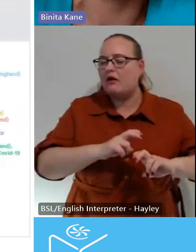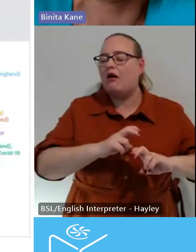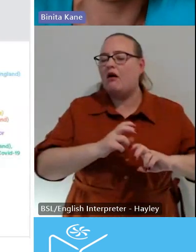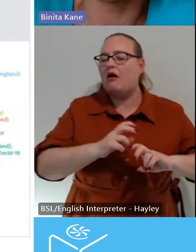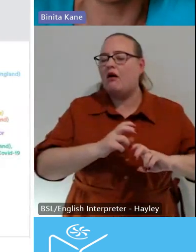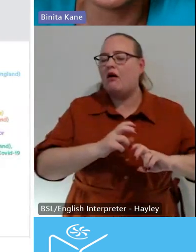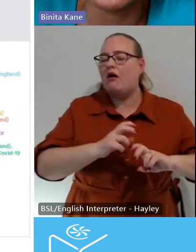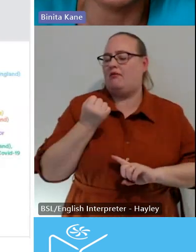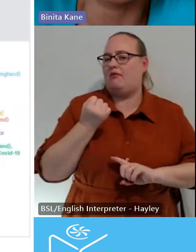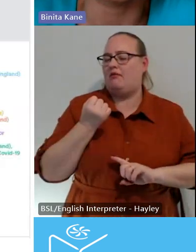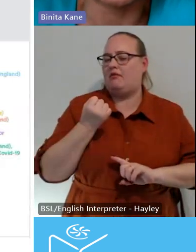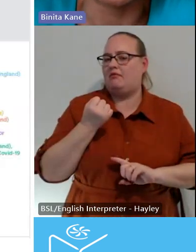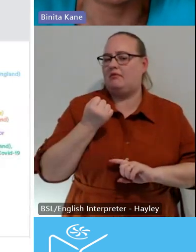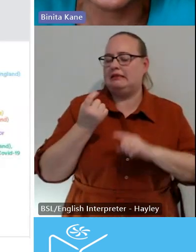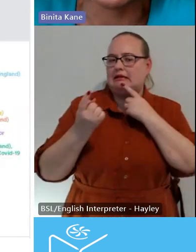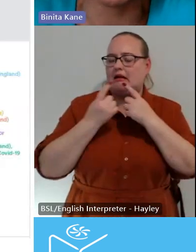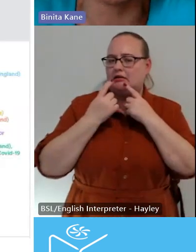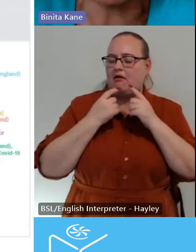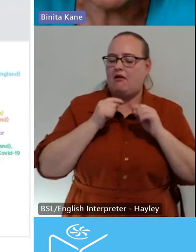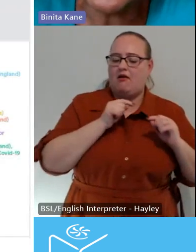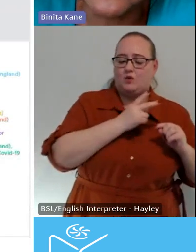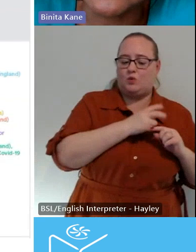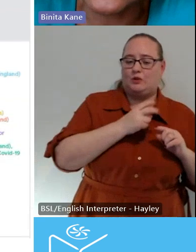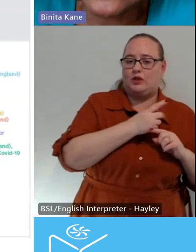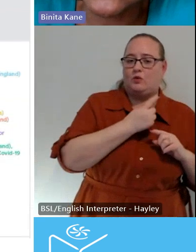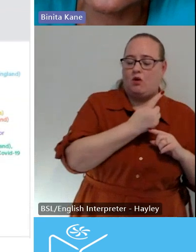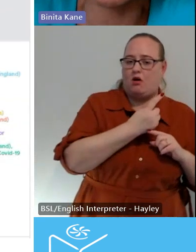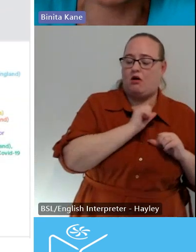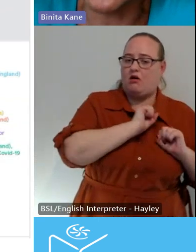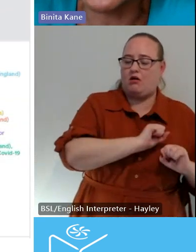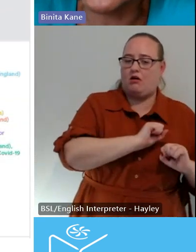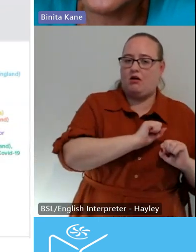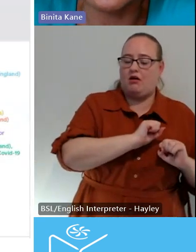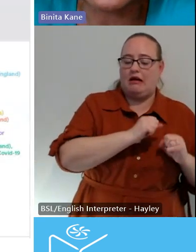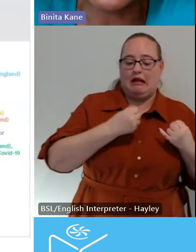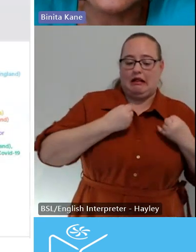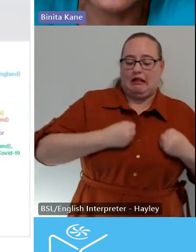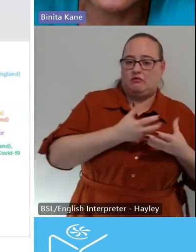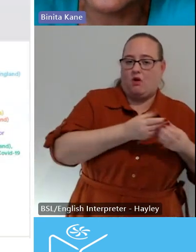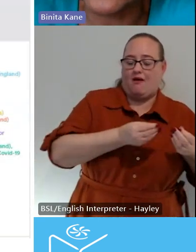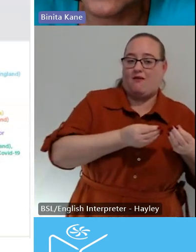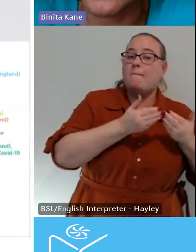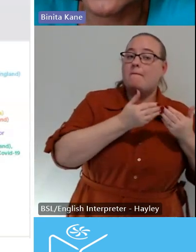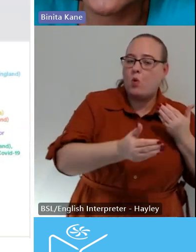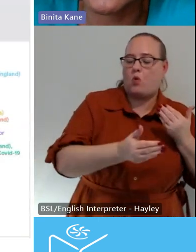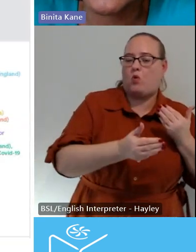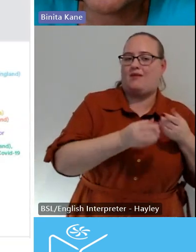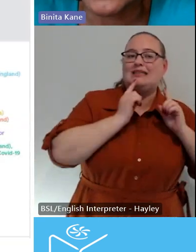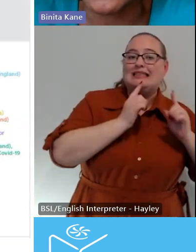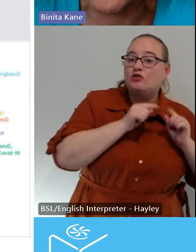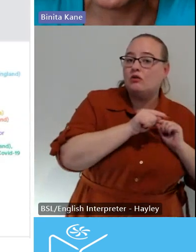in 2021, sickness rates were higher in teachers quite significantly than in healthcare